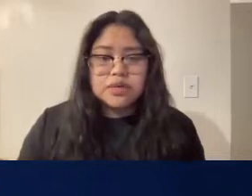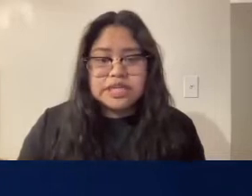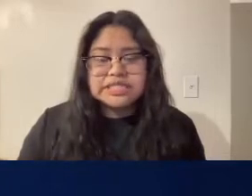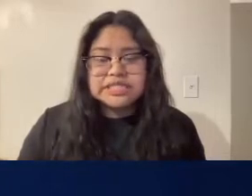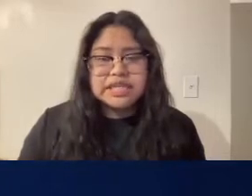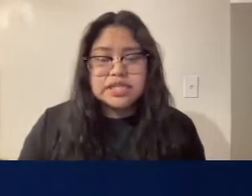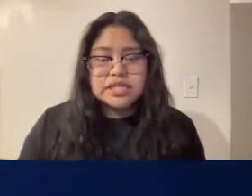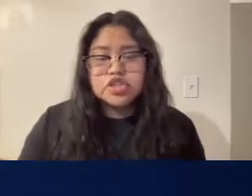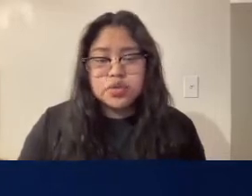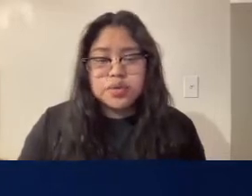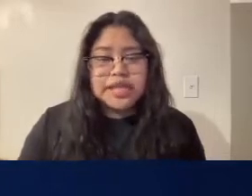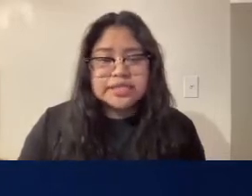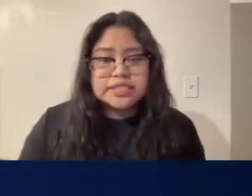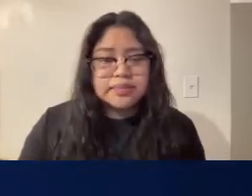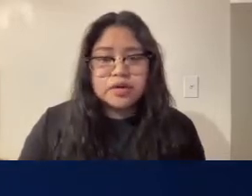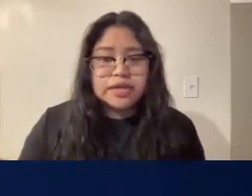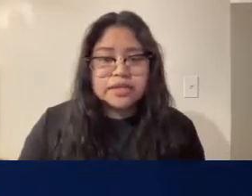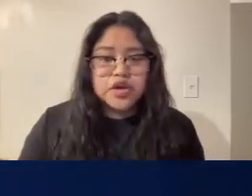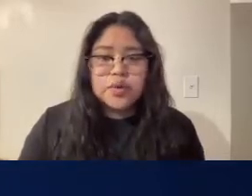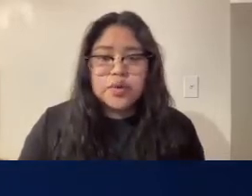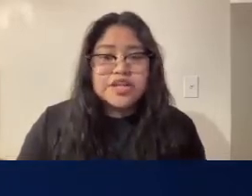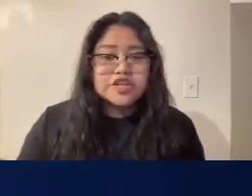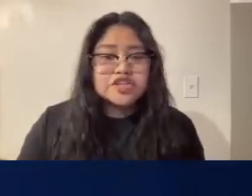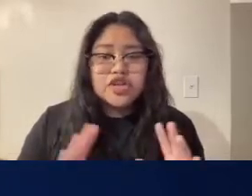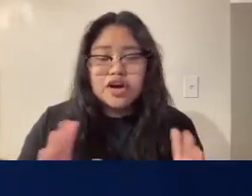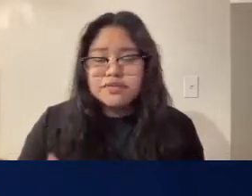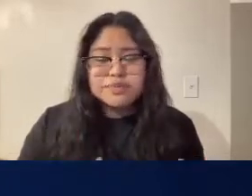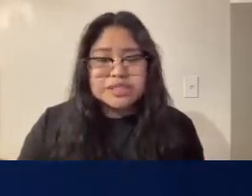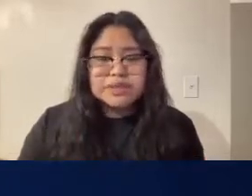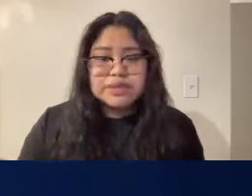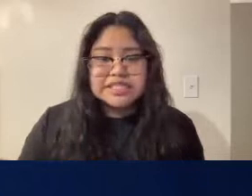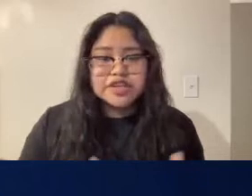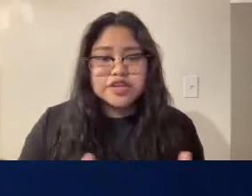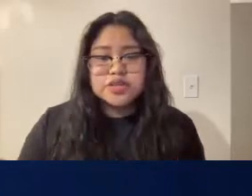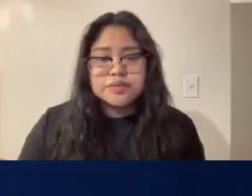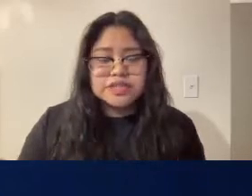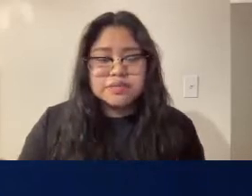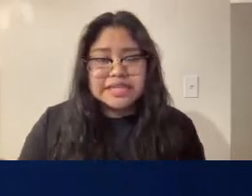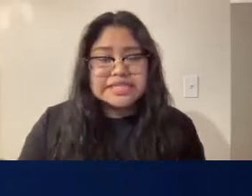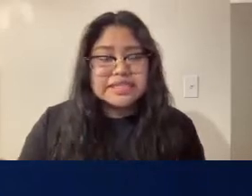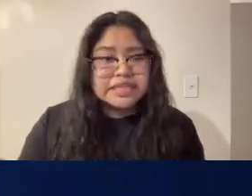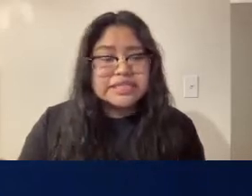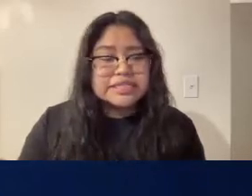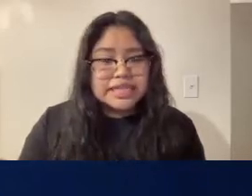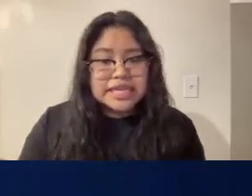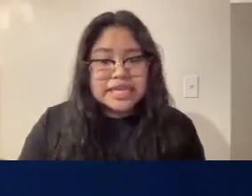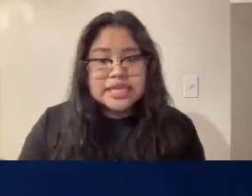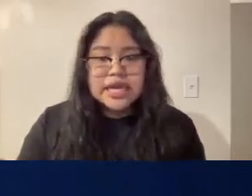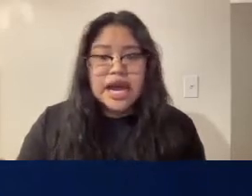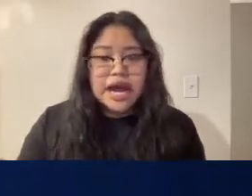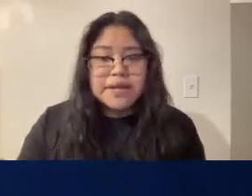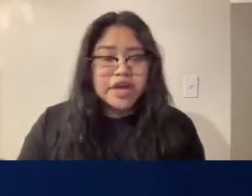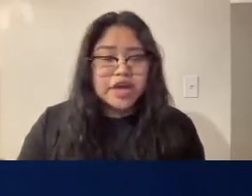work that we need to get done to elect Democrats. So there's a lot of responsibilities that go into being an assembly